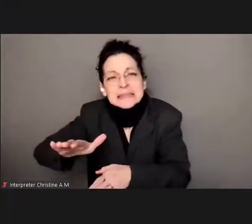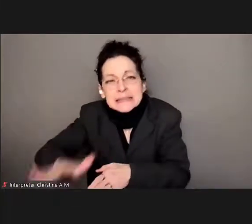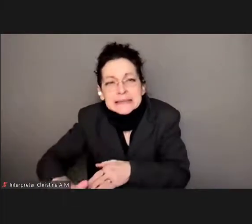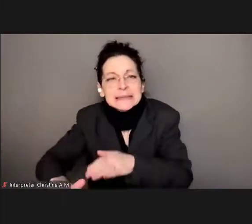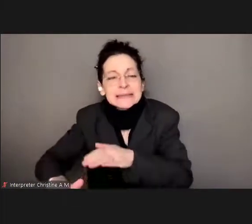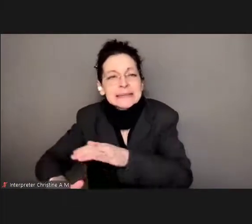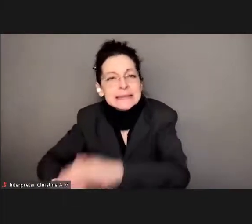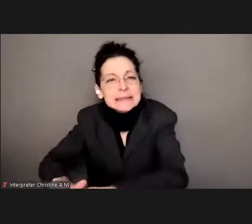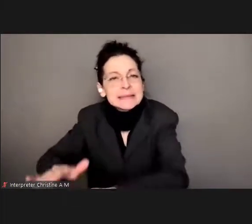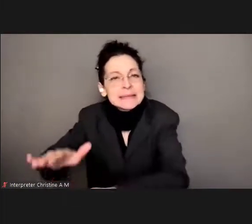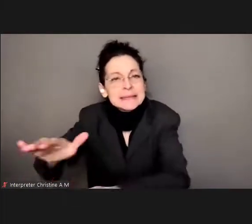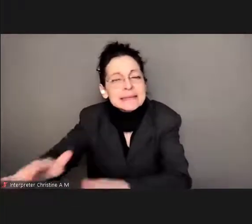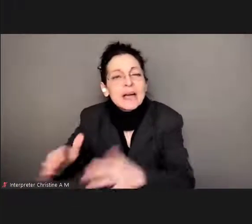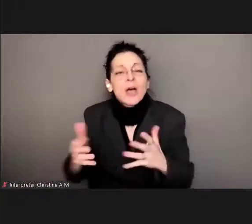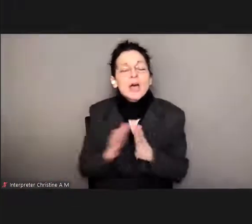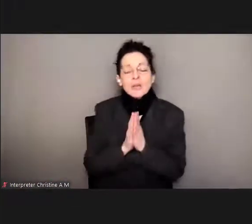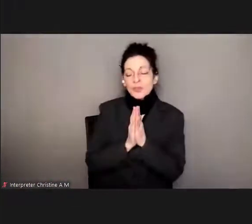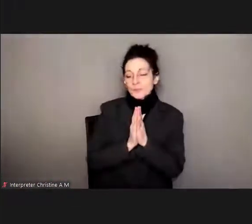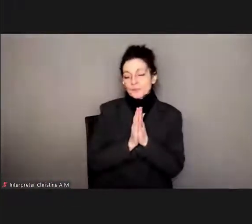cheat.